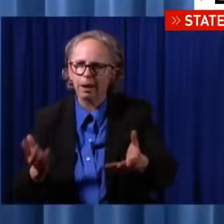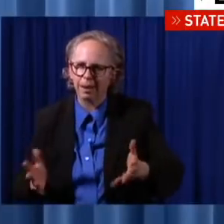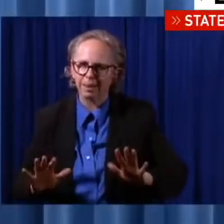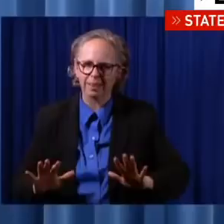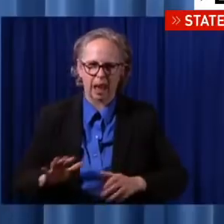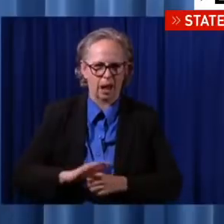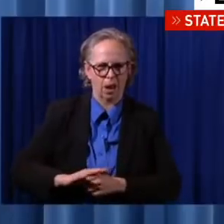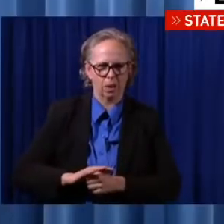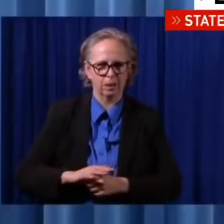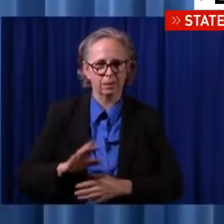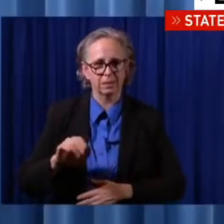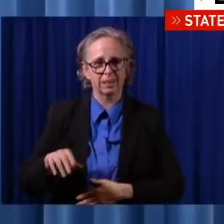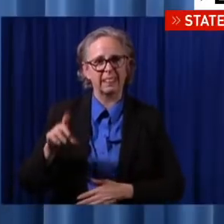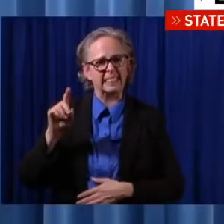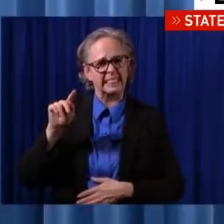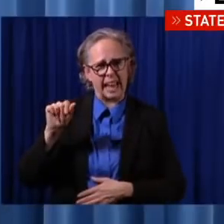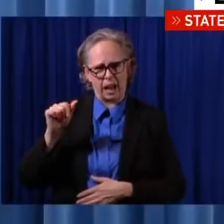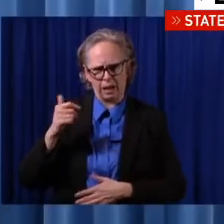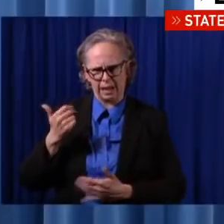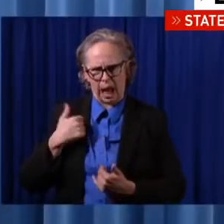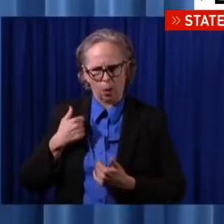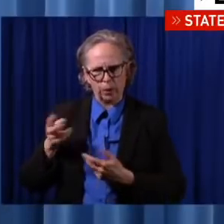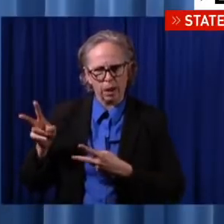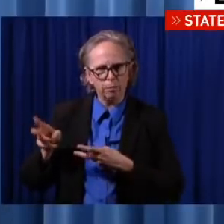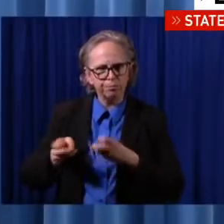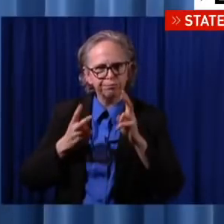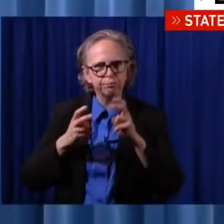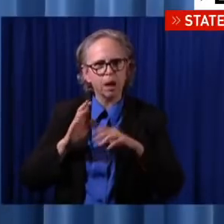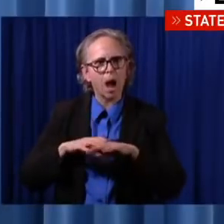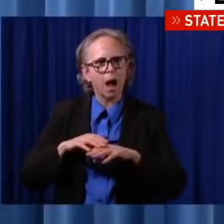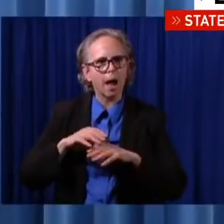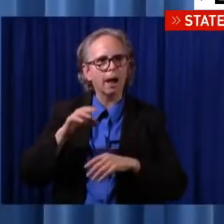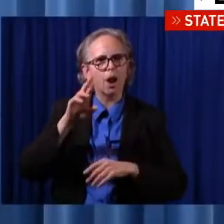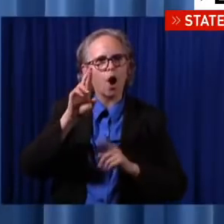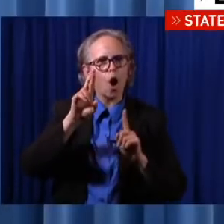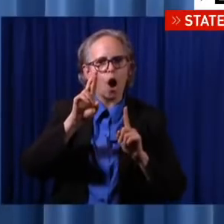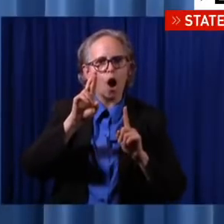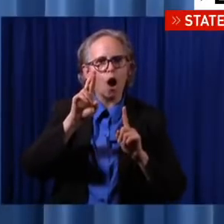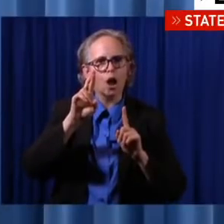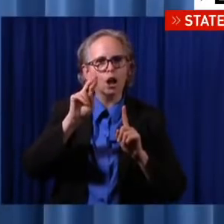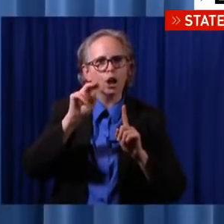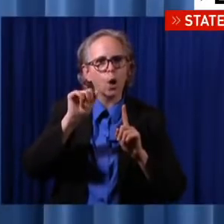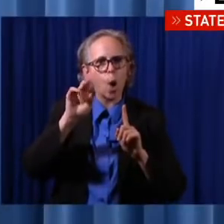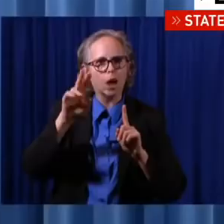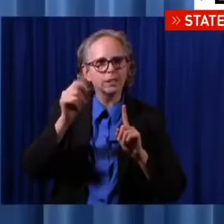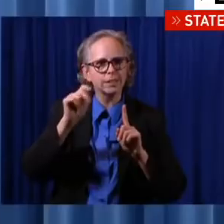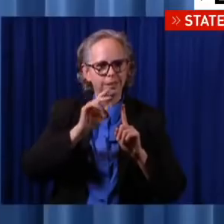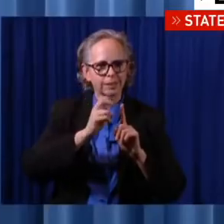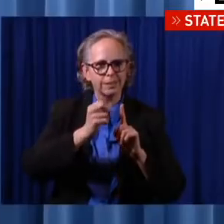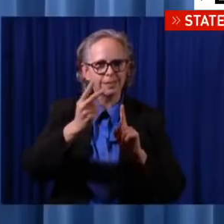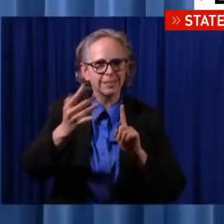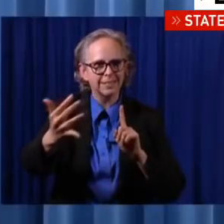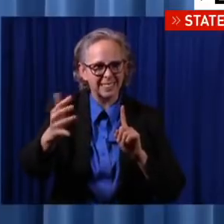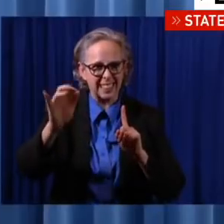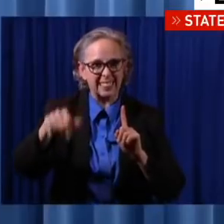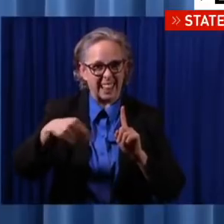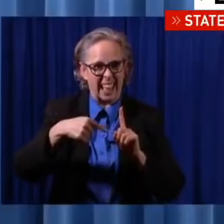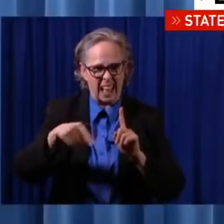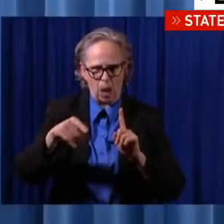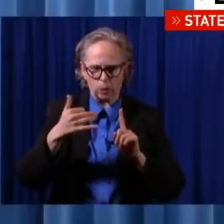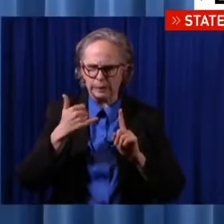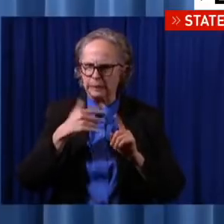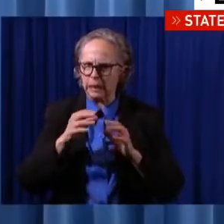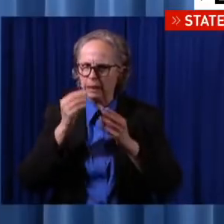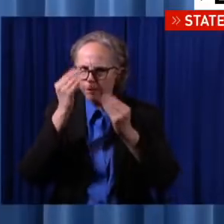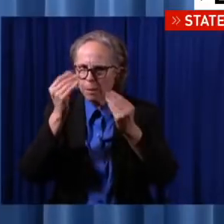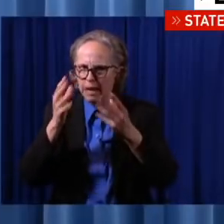the RNOT. We're going to continue to put other data up, and we're going to continue to try to refine it so that it gets down to not just